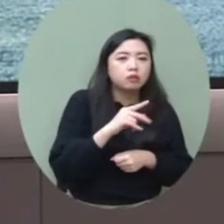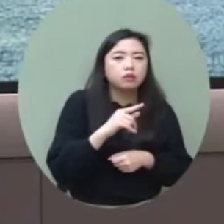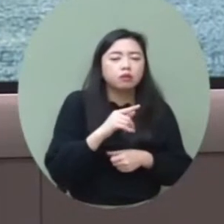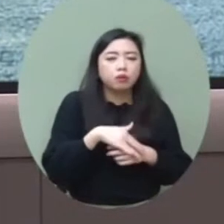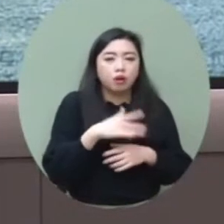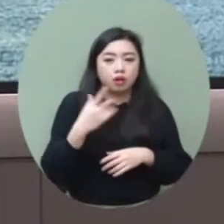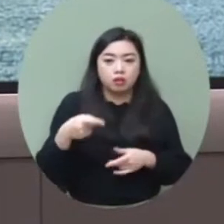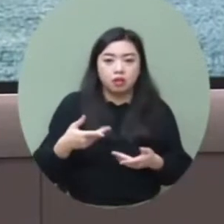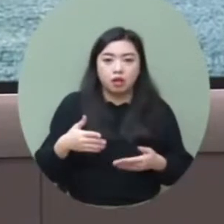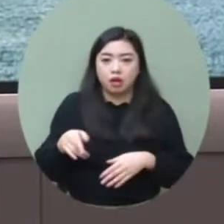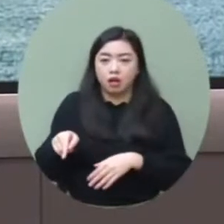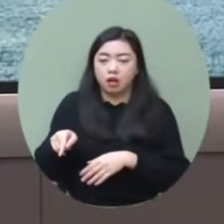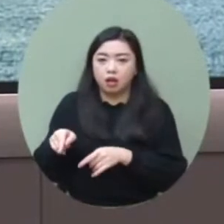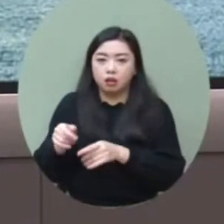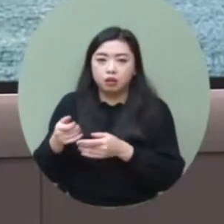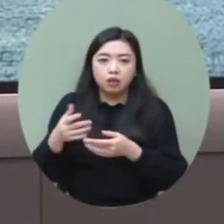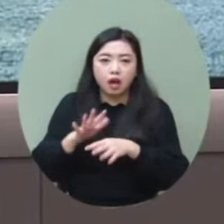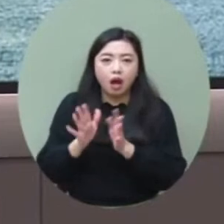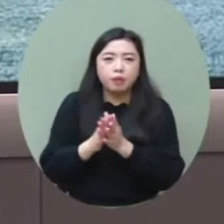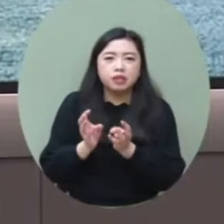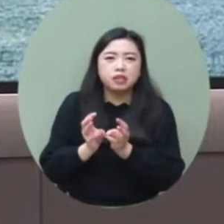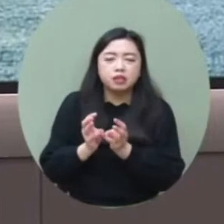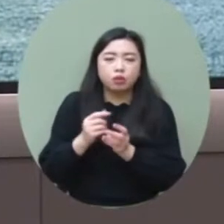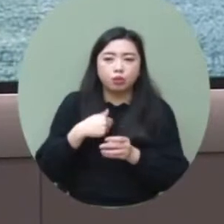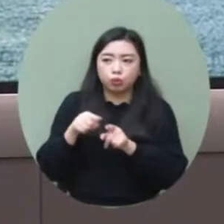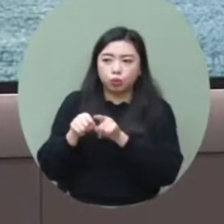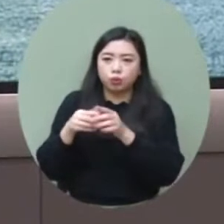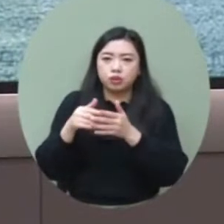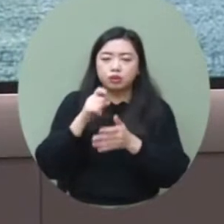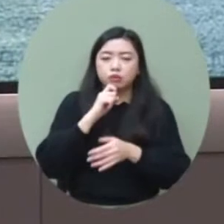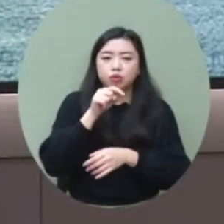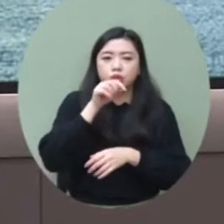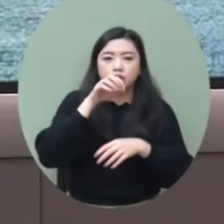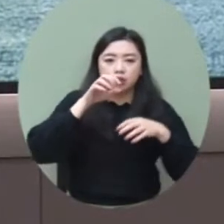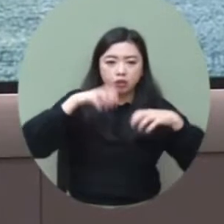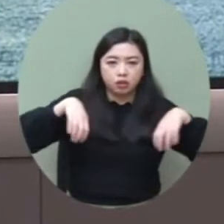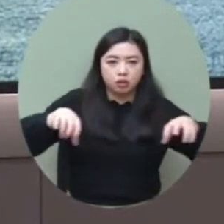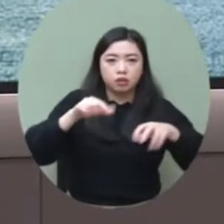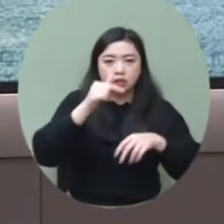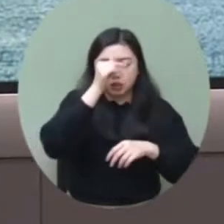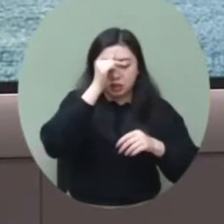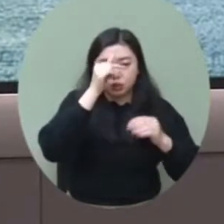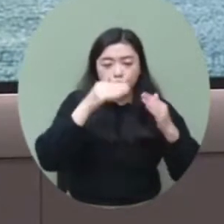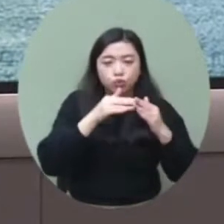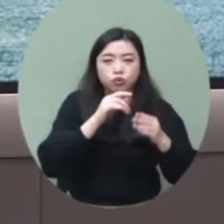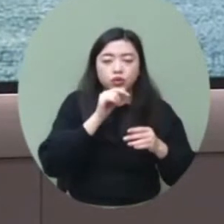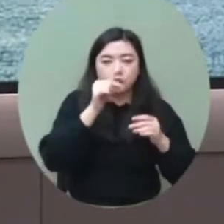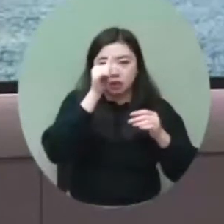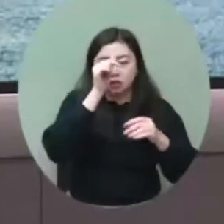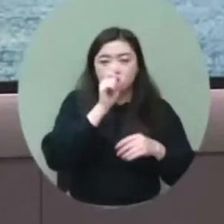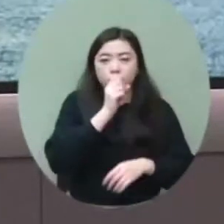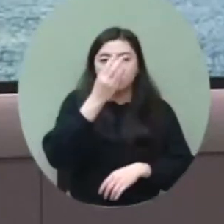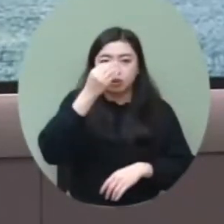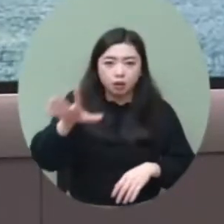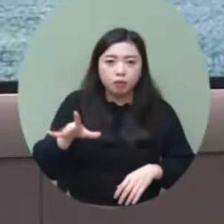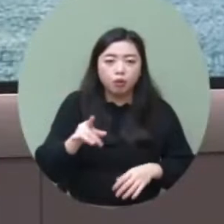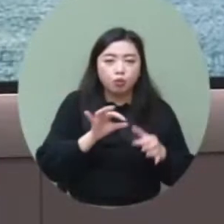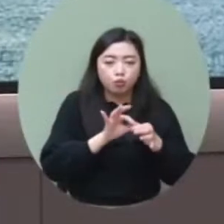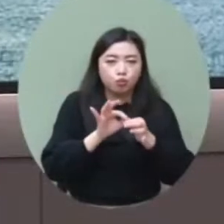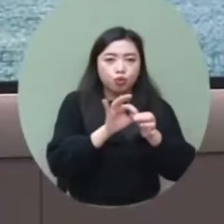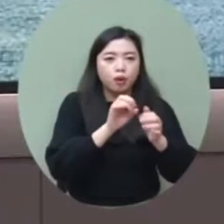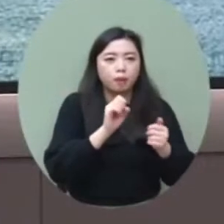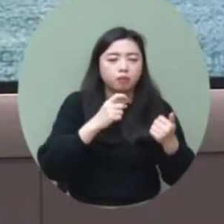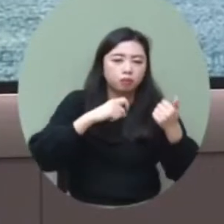publish the latest and most accurate information. we have more than 40